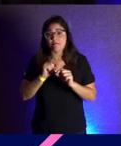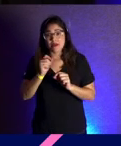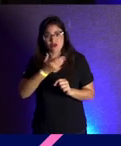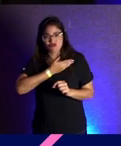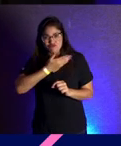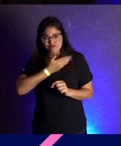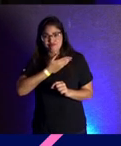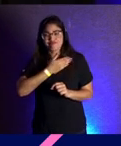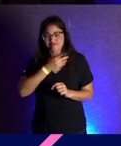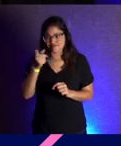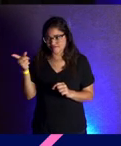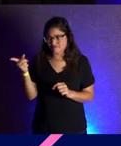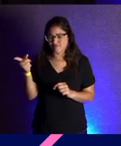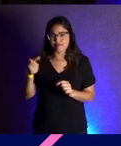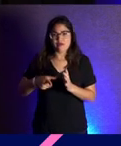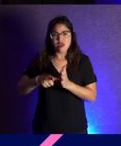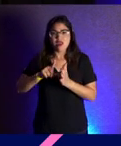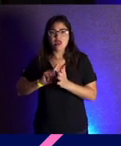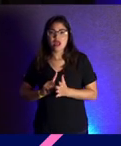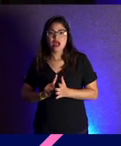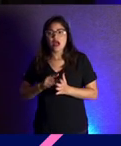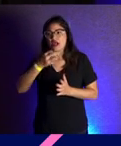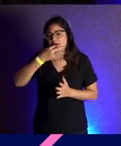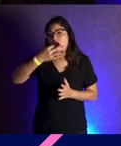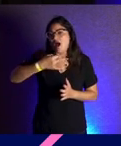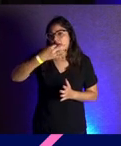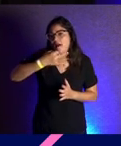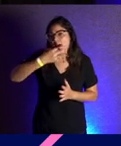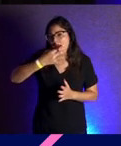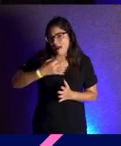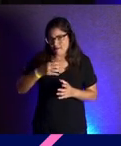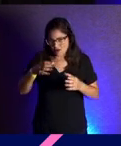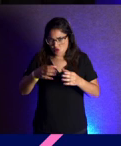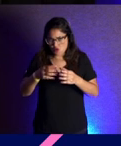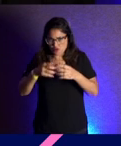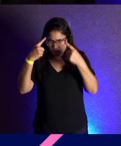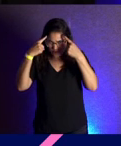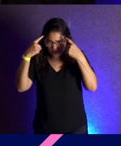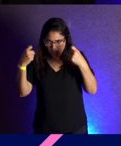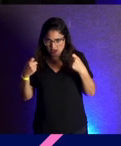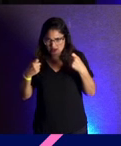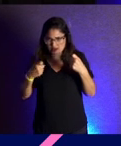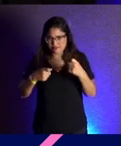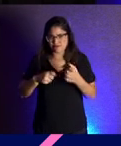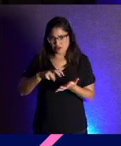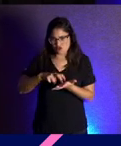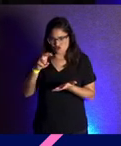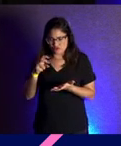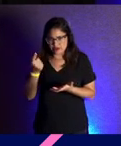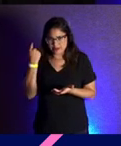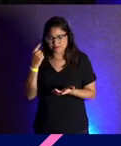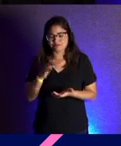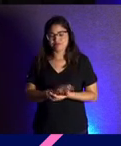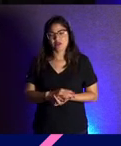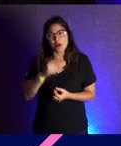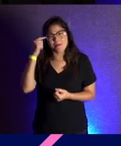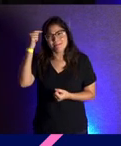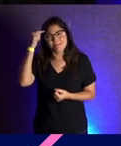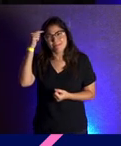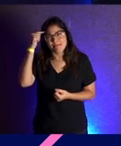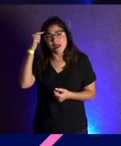that in the session that brought to the graph to the right here today, I want you to think about this because it's really interesting. I think it might provoke some